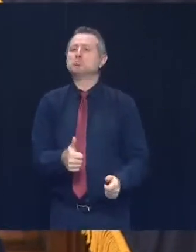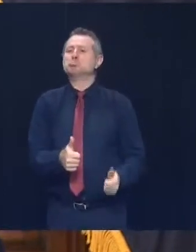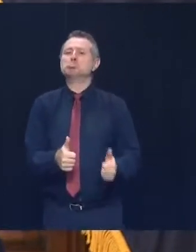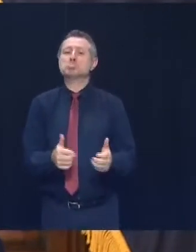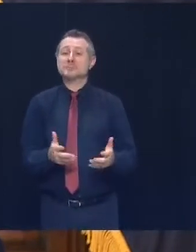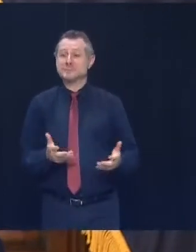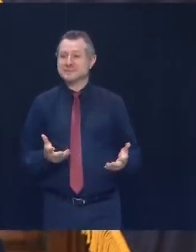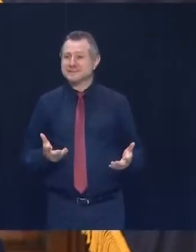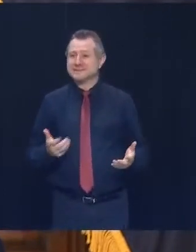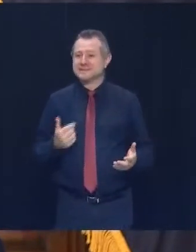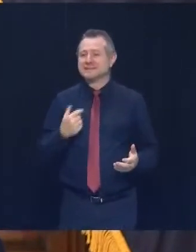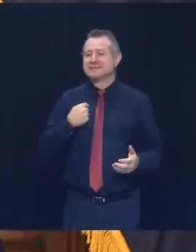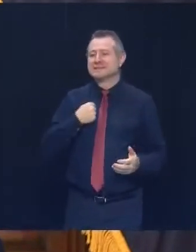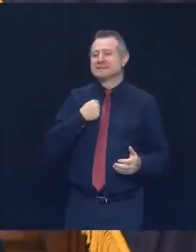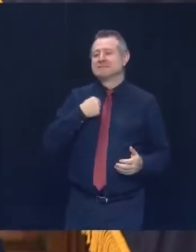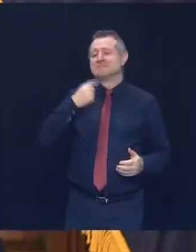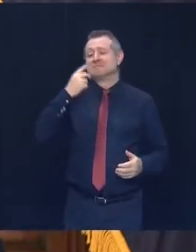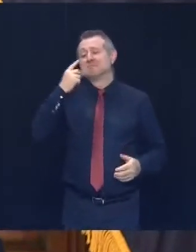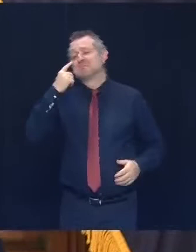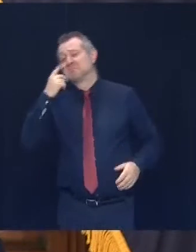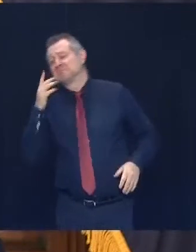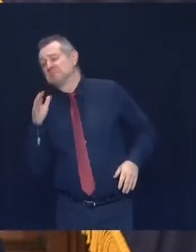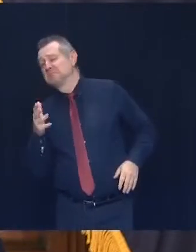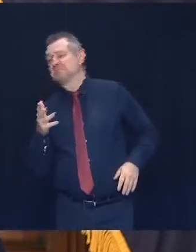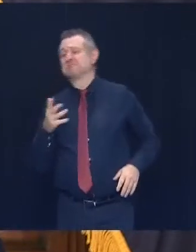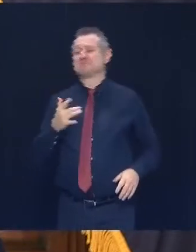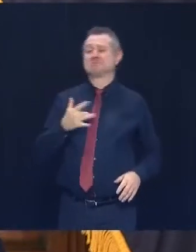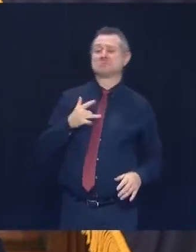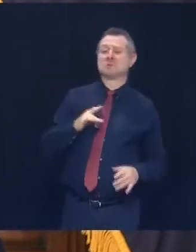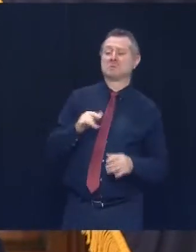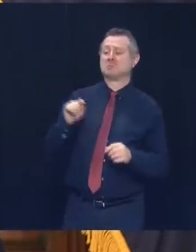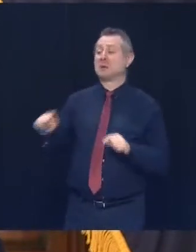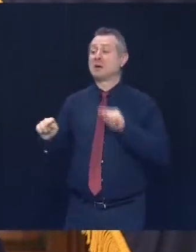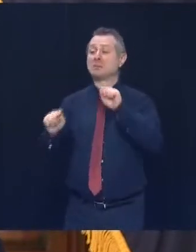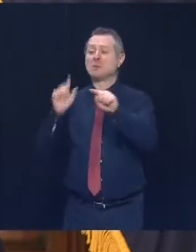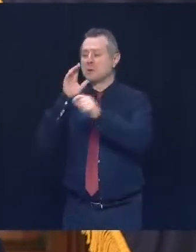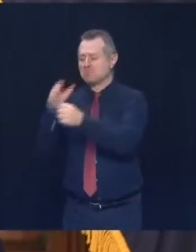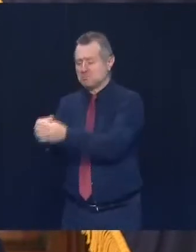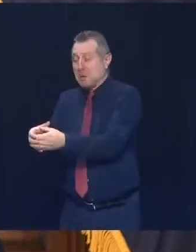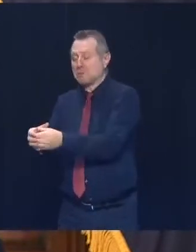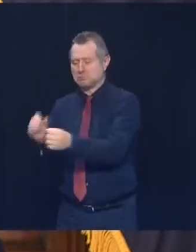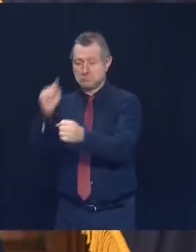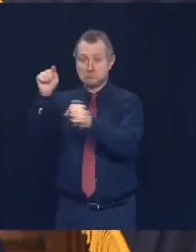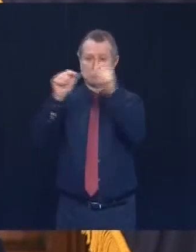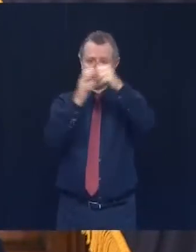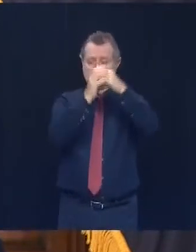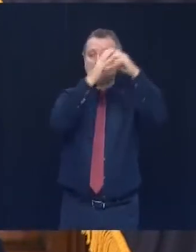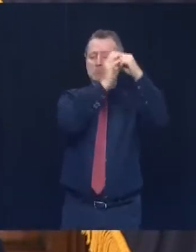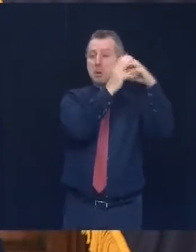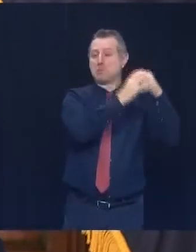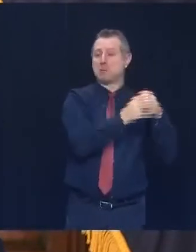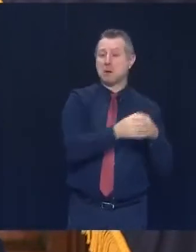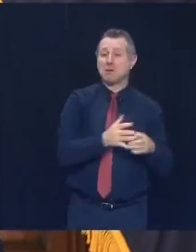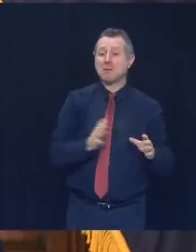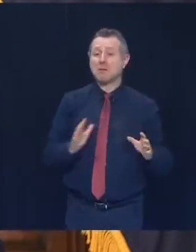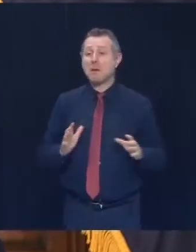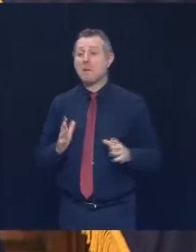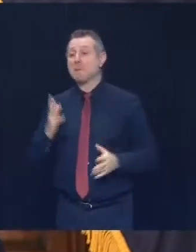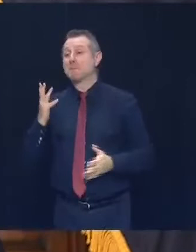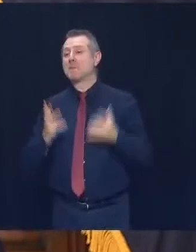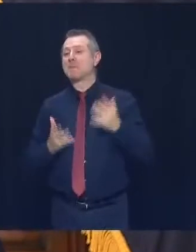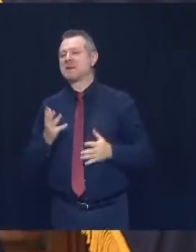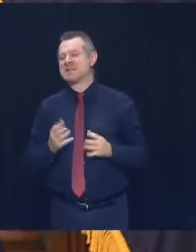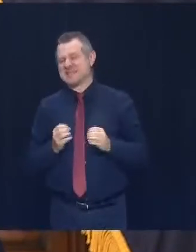will see more microclusters. You may be seeing more serious restrictions